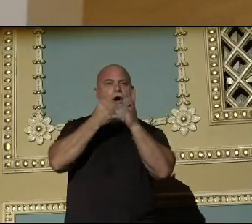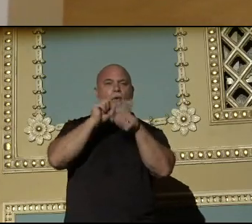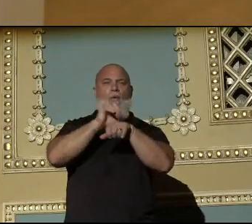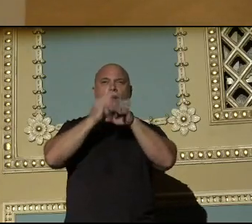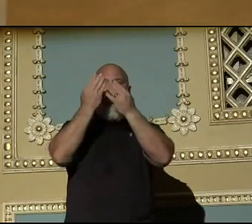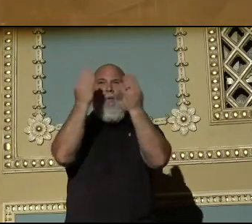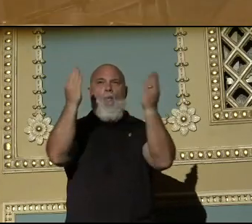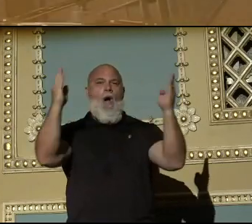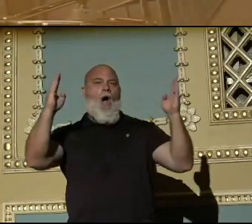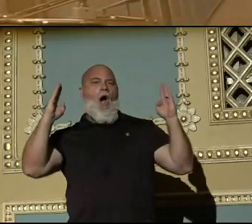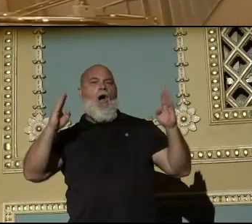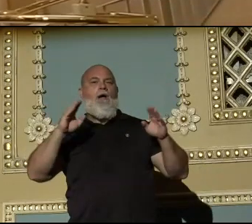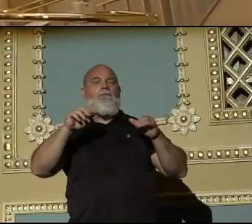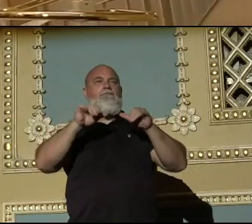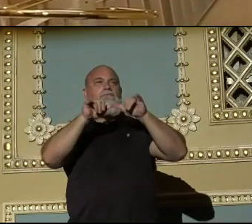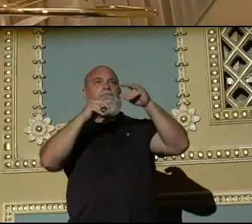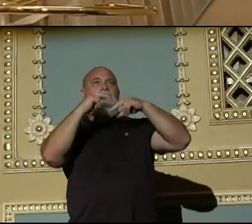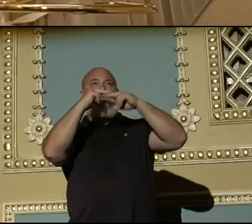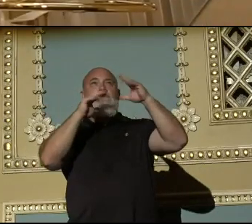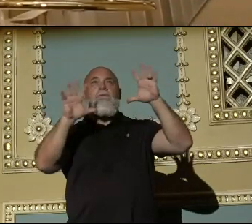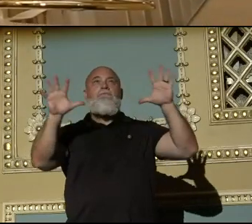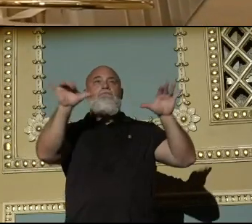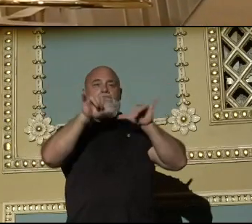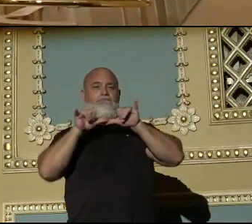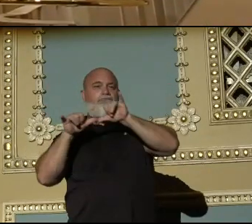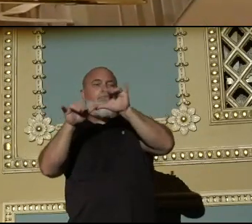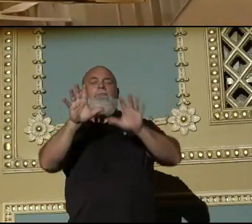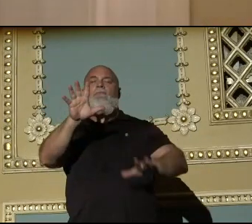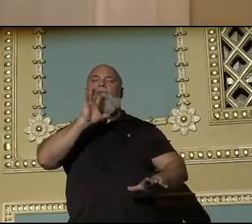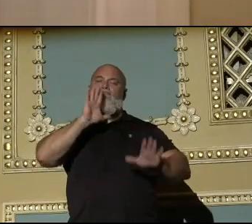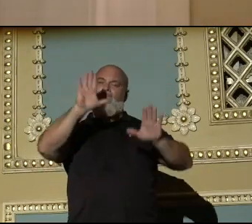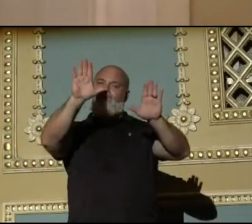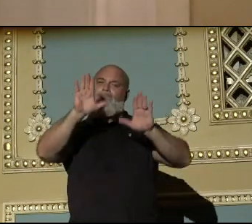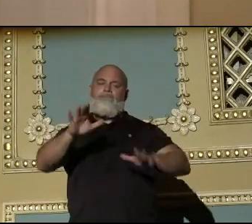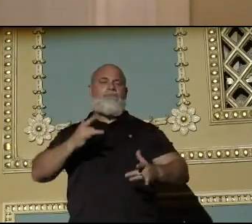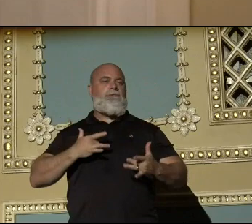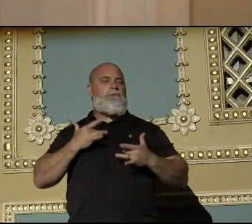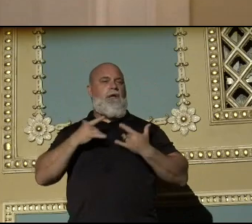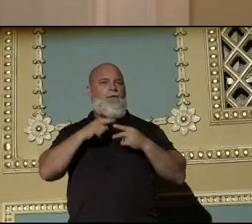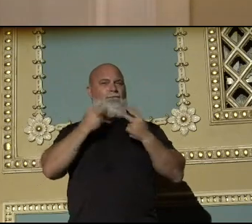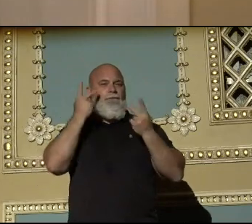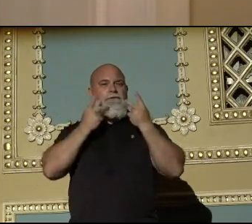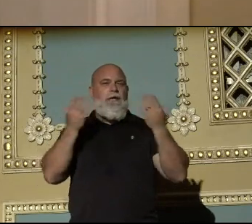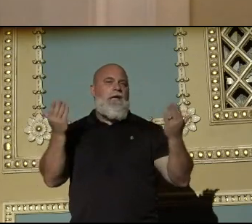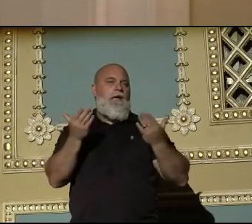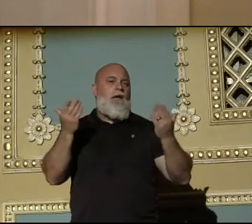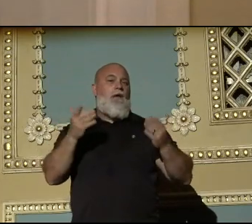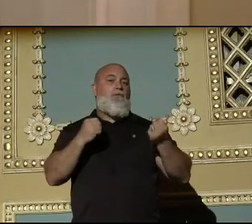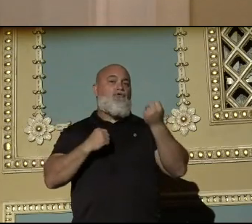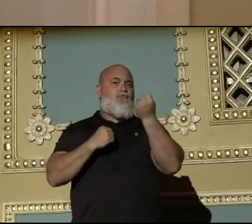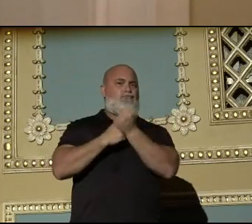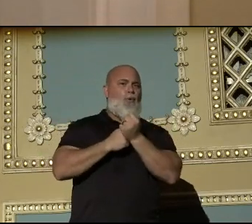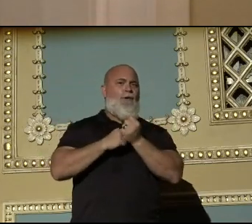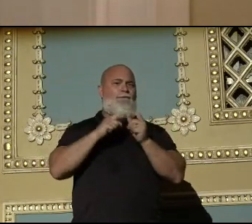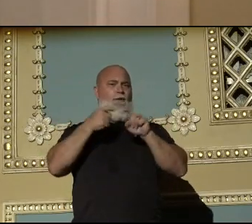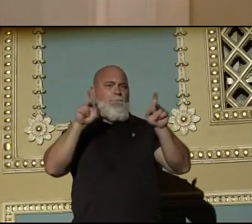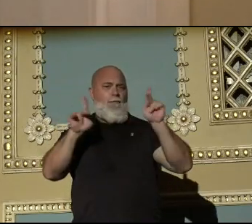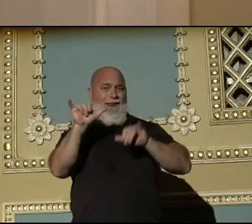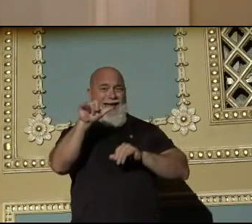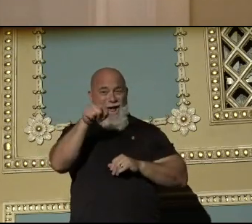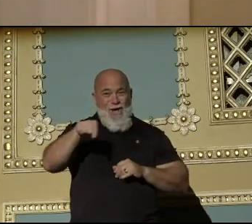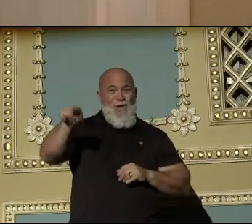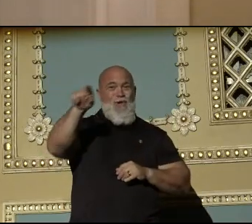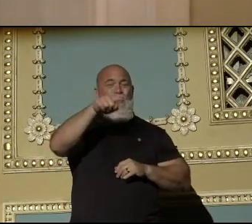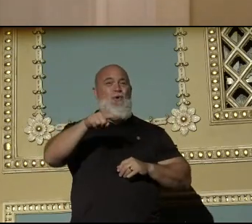amazing architecture make each visit to the Paramount unique and exciting. But it's the support from people like you, the lights of our